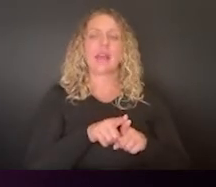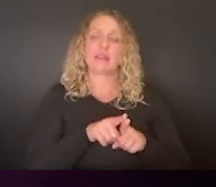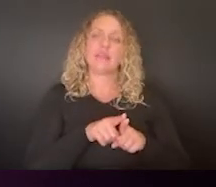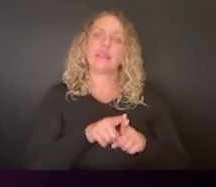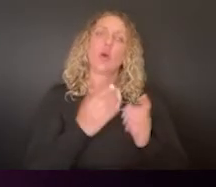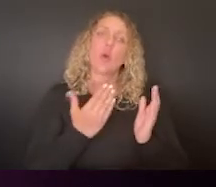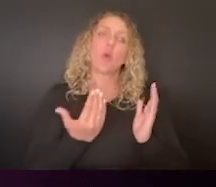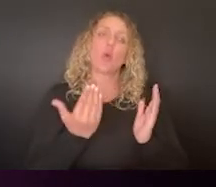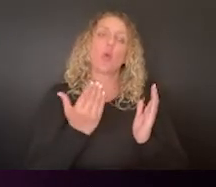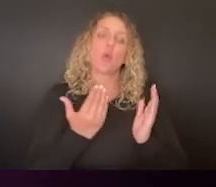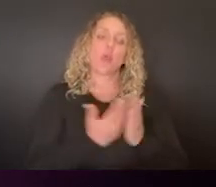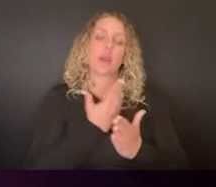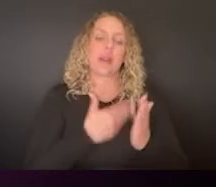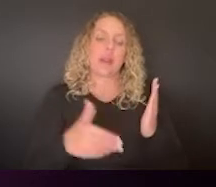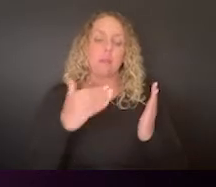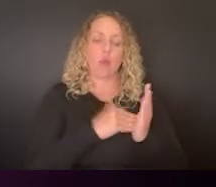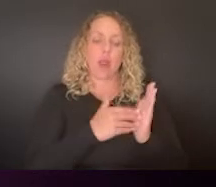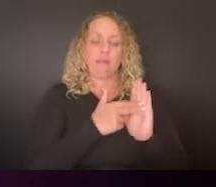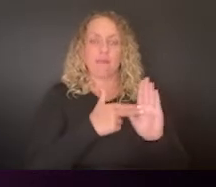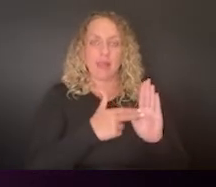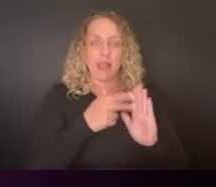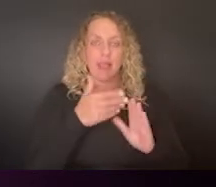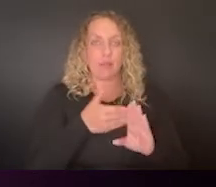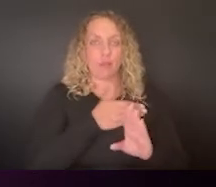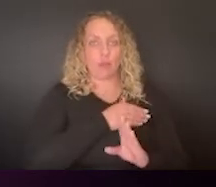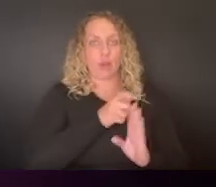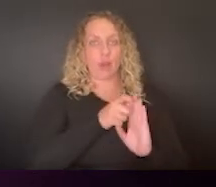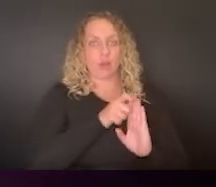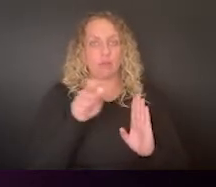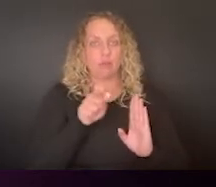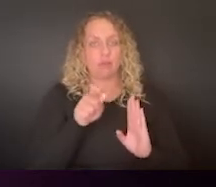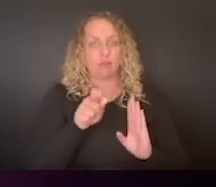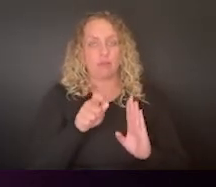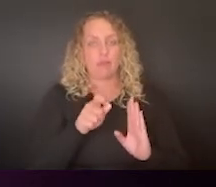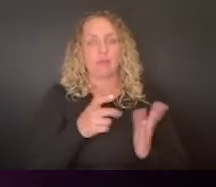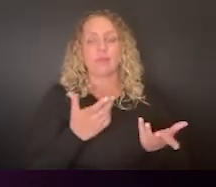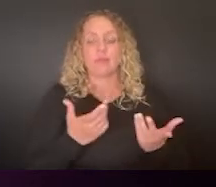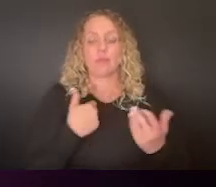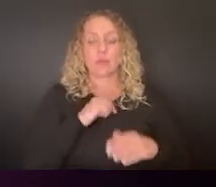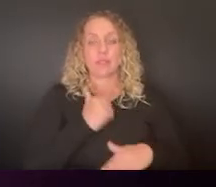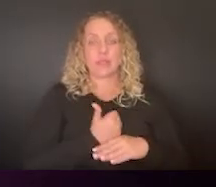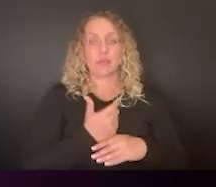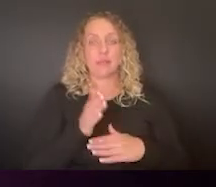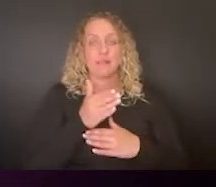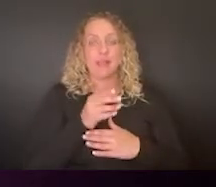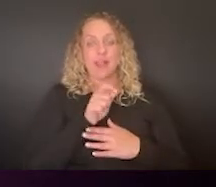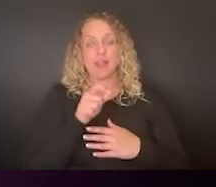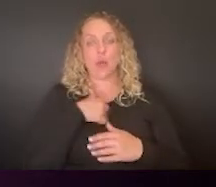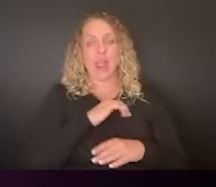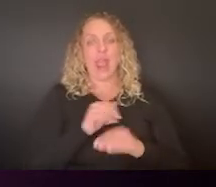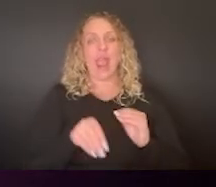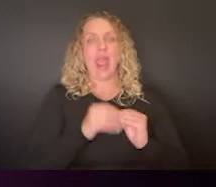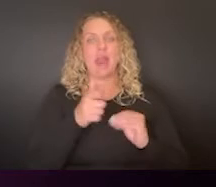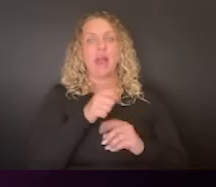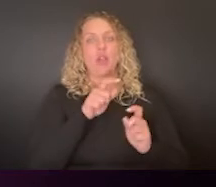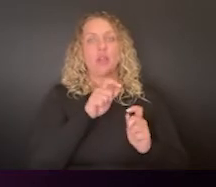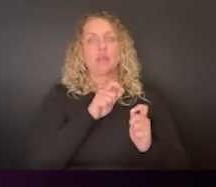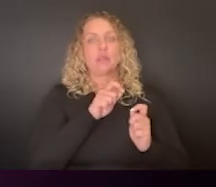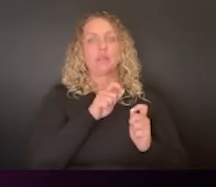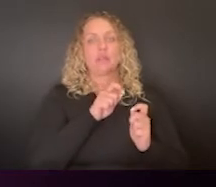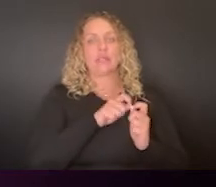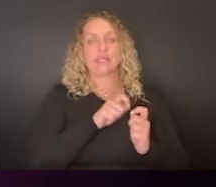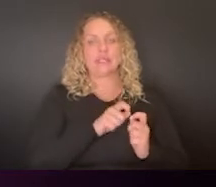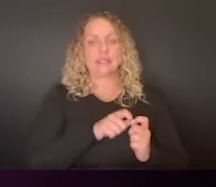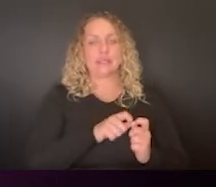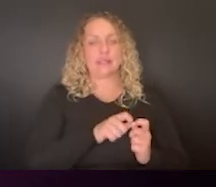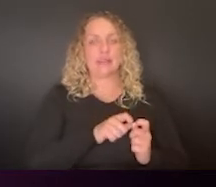added the enable enter flag as with the rebrand flag as a prerequisite.